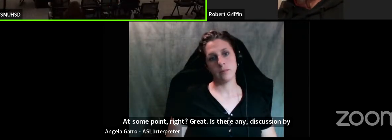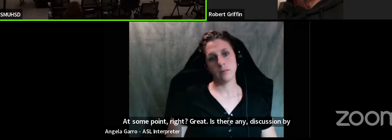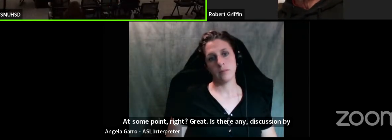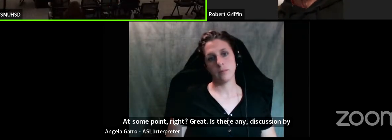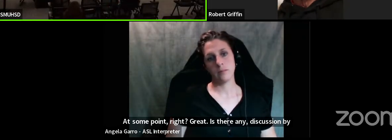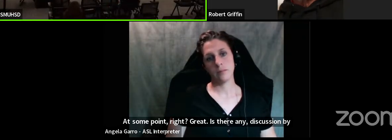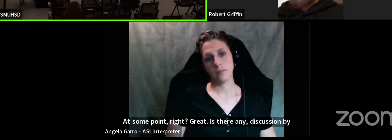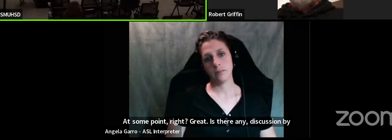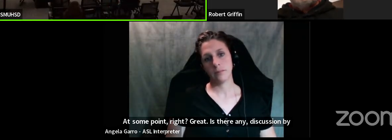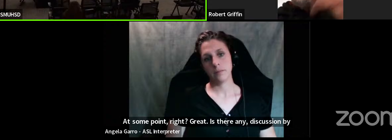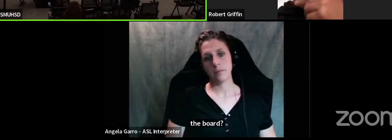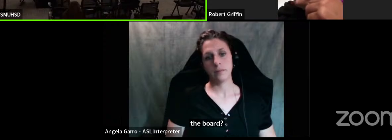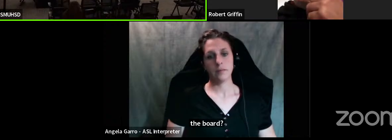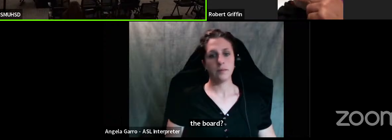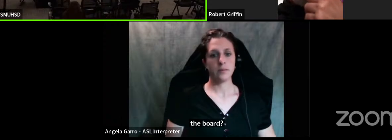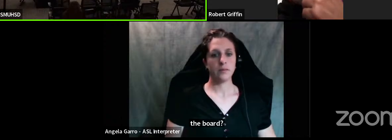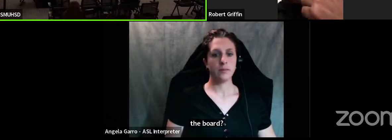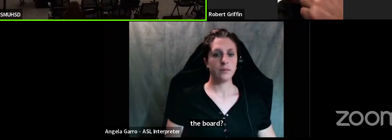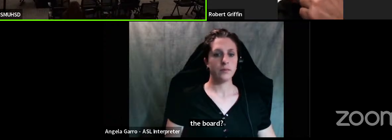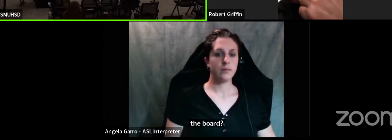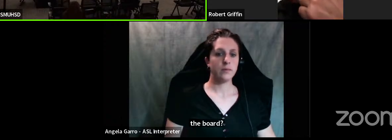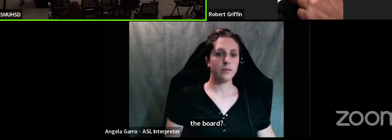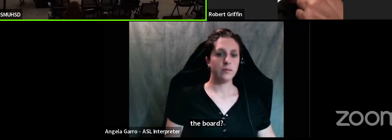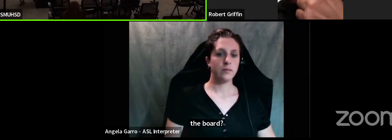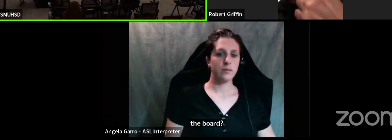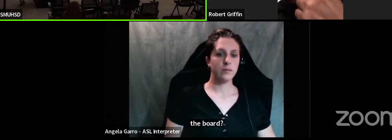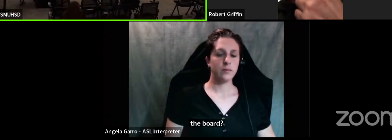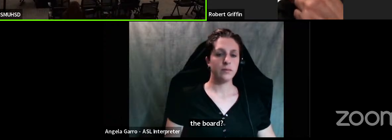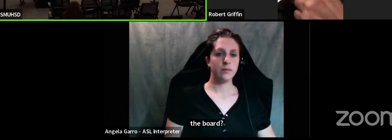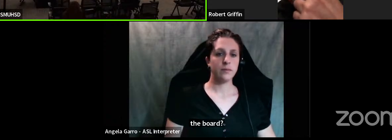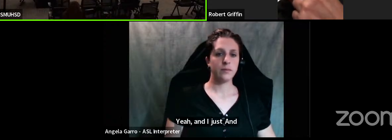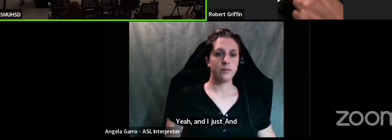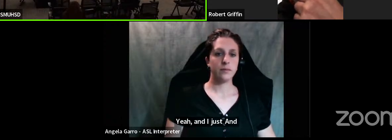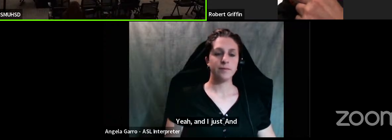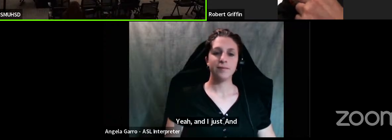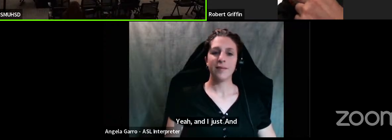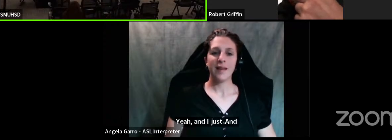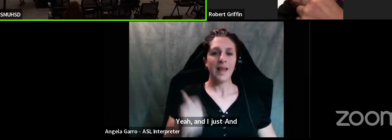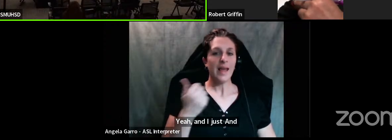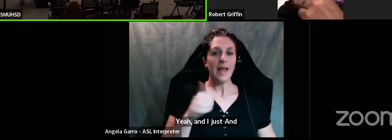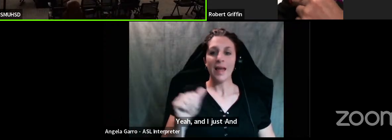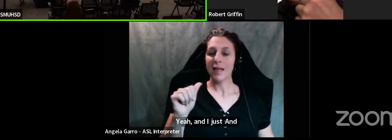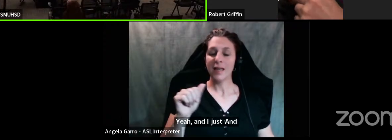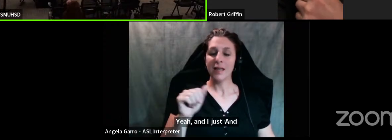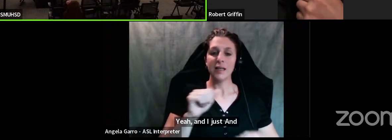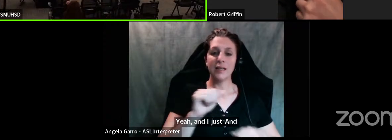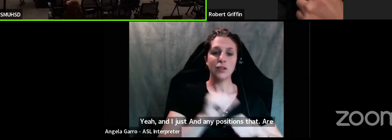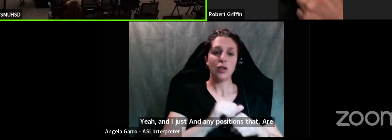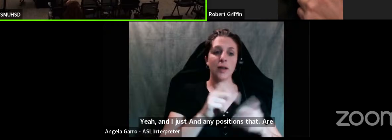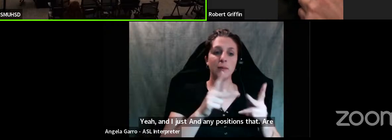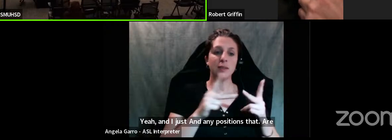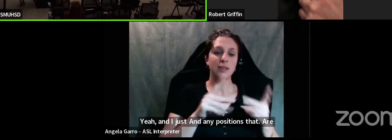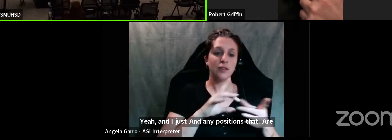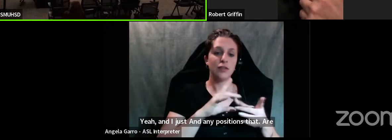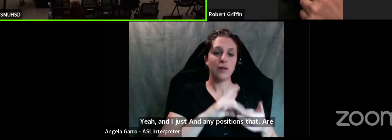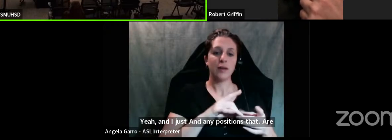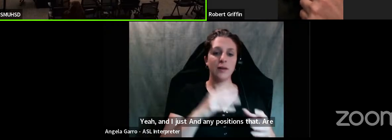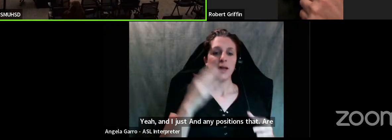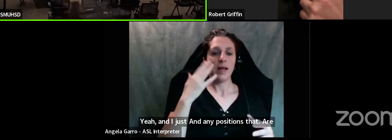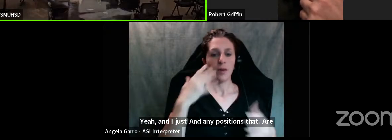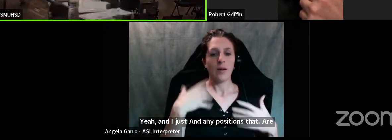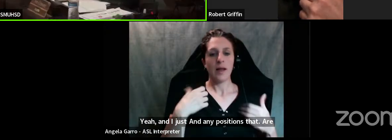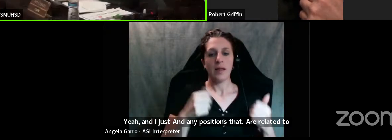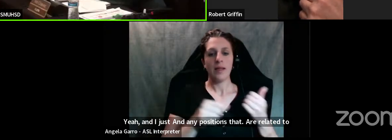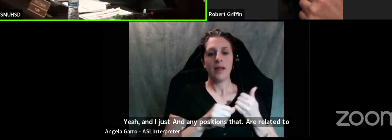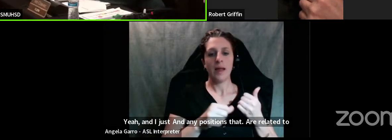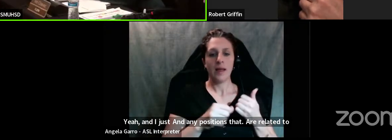Go ahead. Yeah, I just, and any positions that are related to, I know health aid,